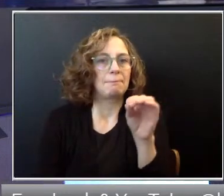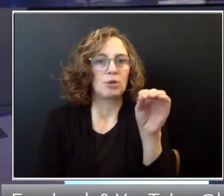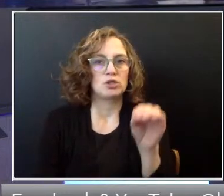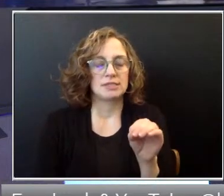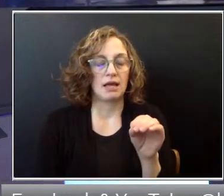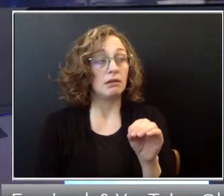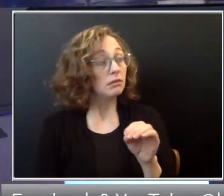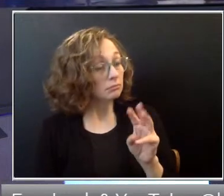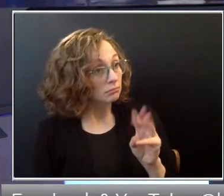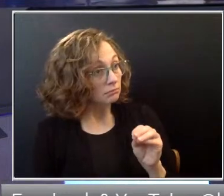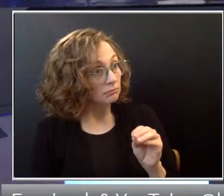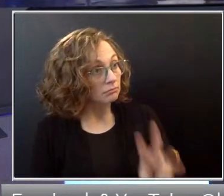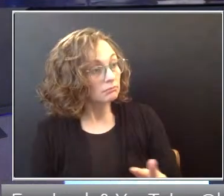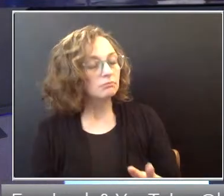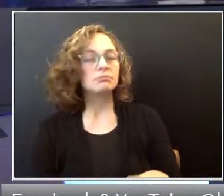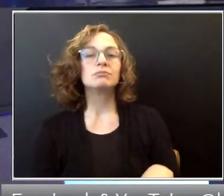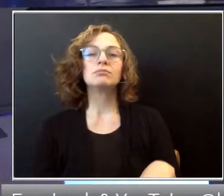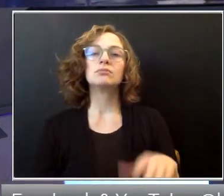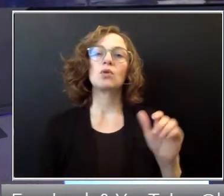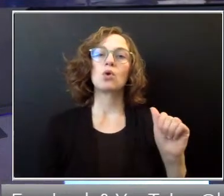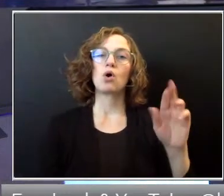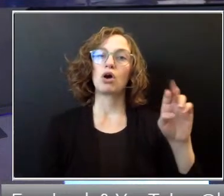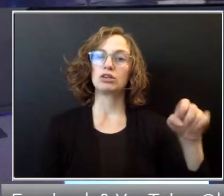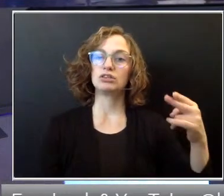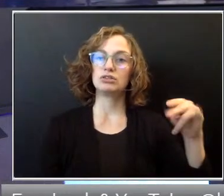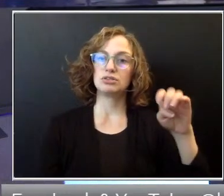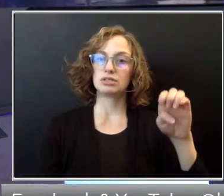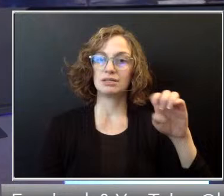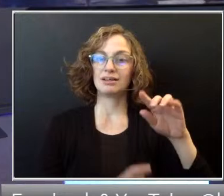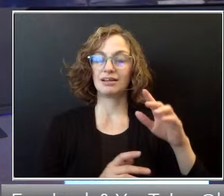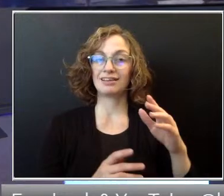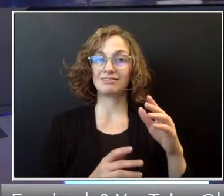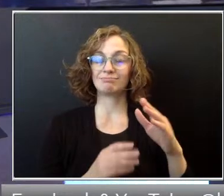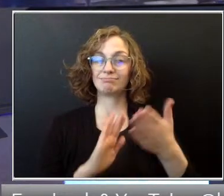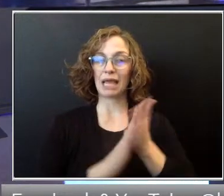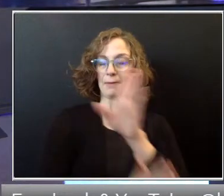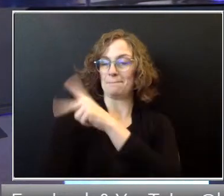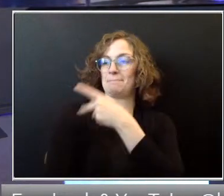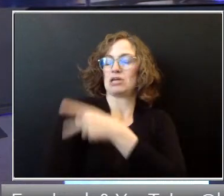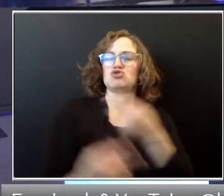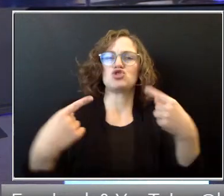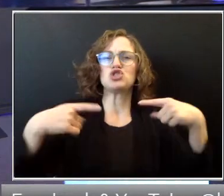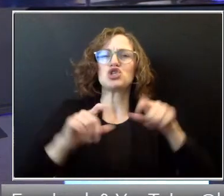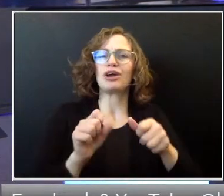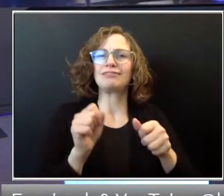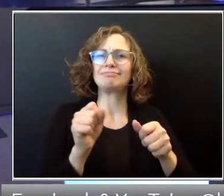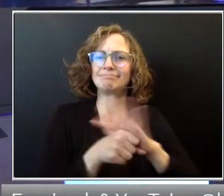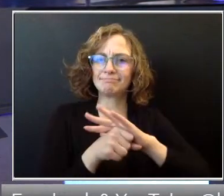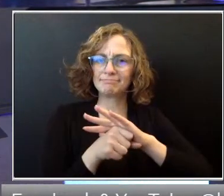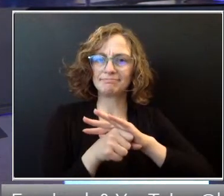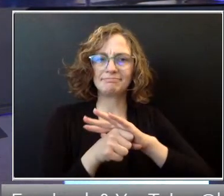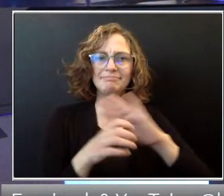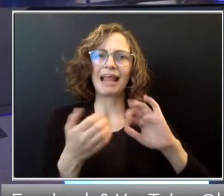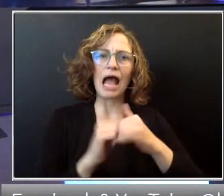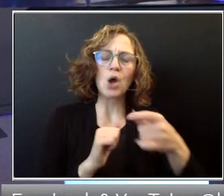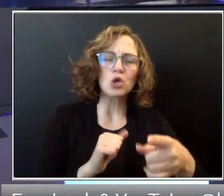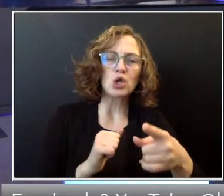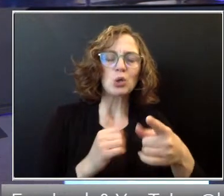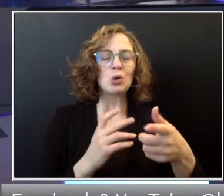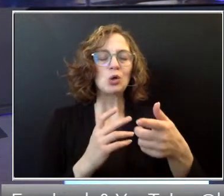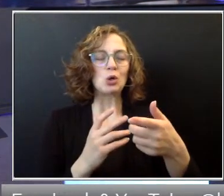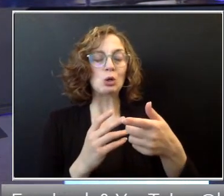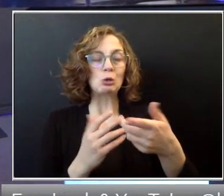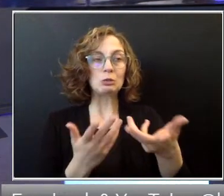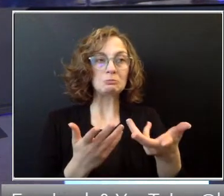began her journey as a patient here during a pandemic. Yes. How do you advise your patients to protect themselves when we're